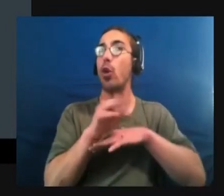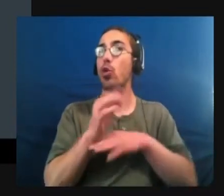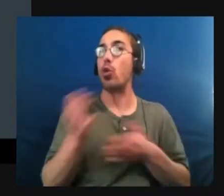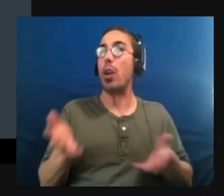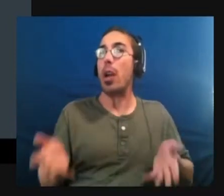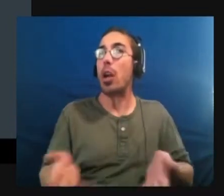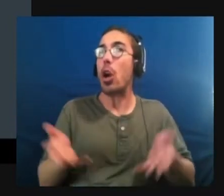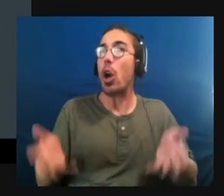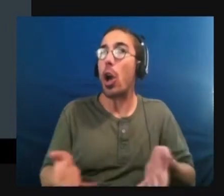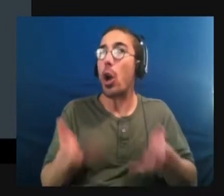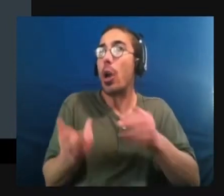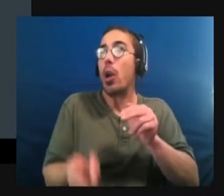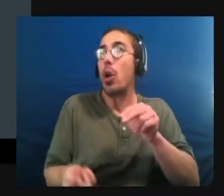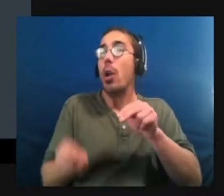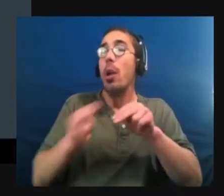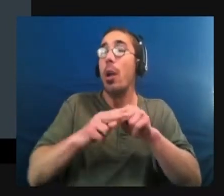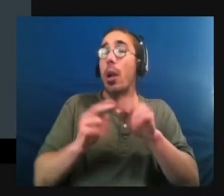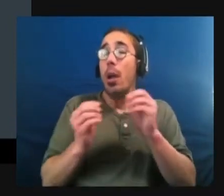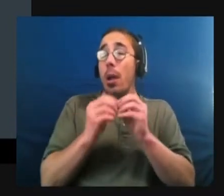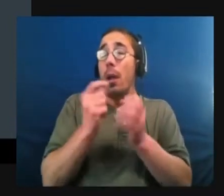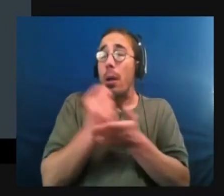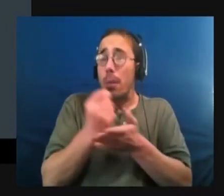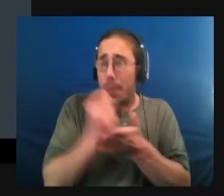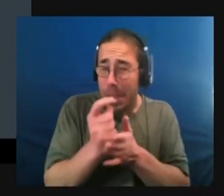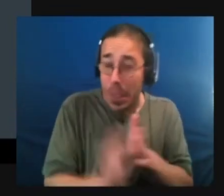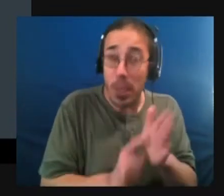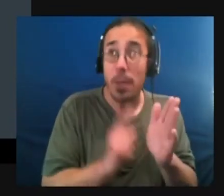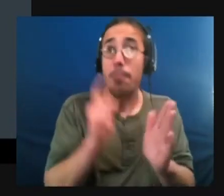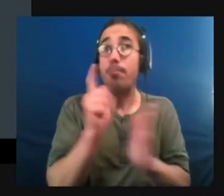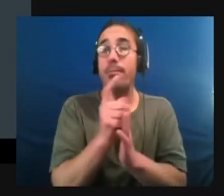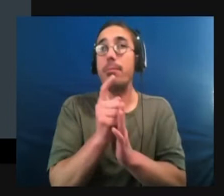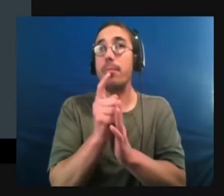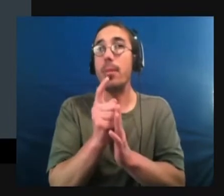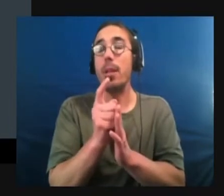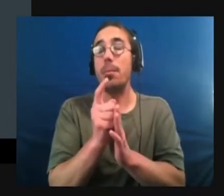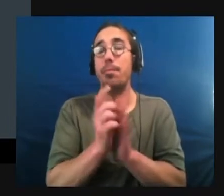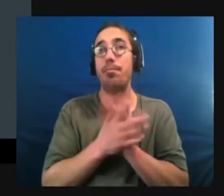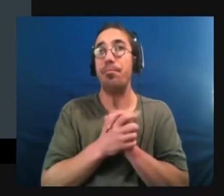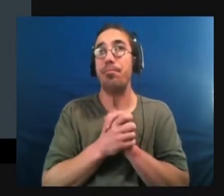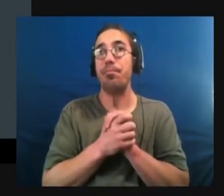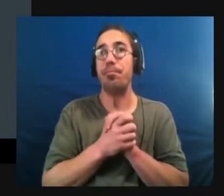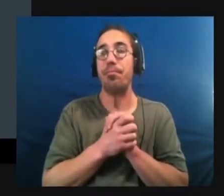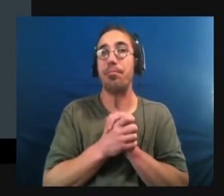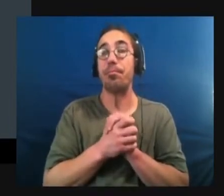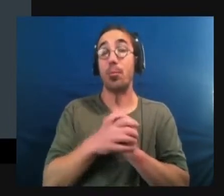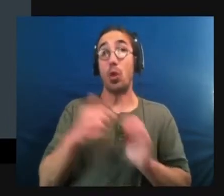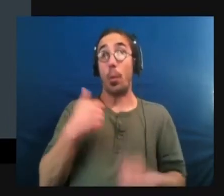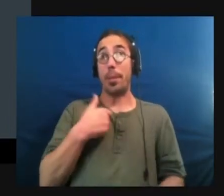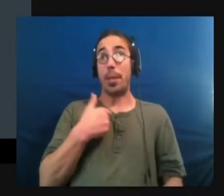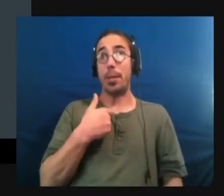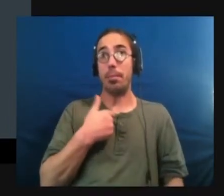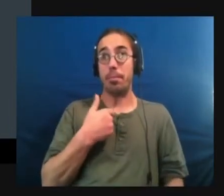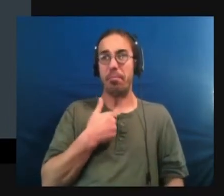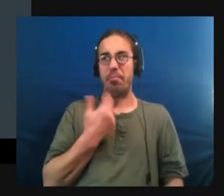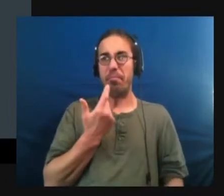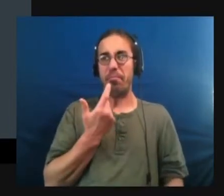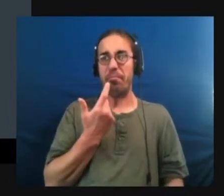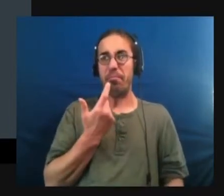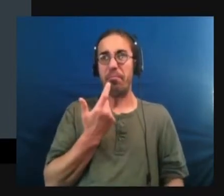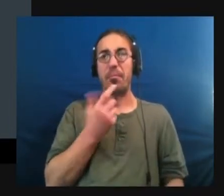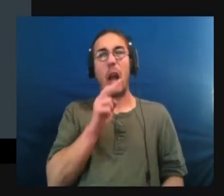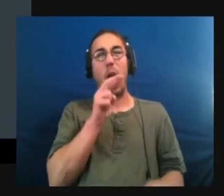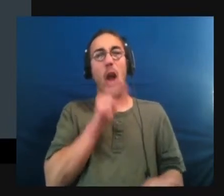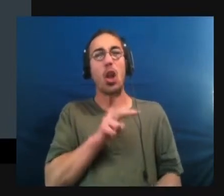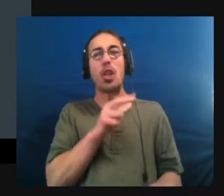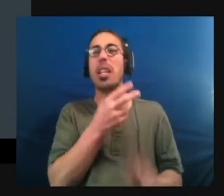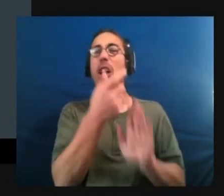the number of therapy hours. So I look at the literature from the 50s and 60s